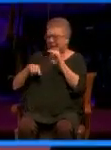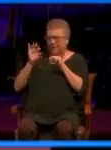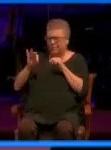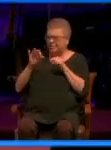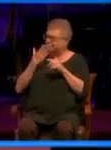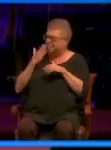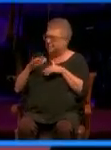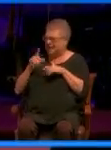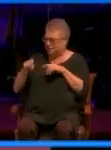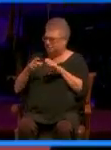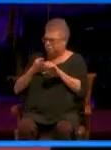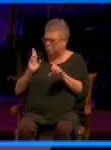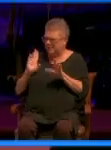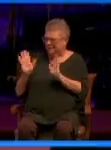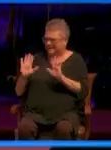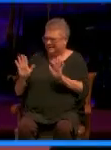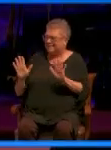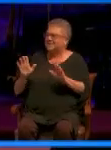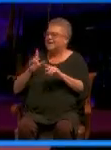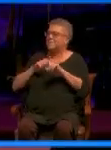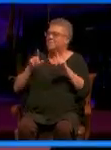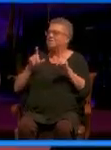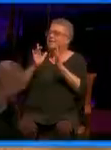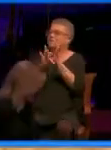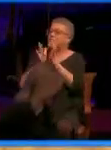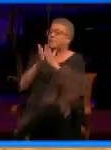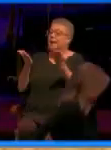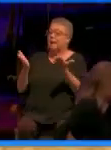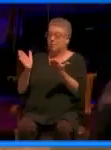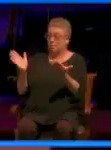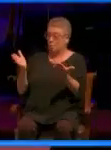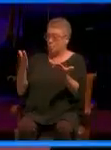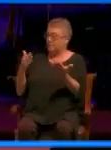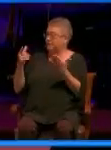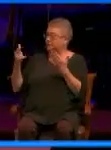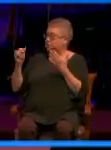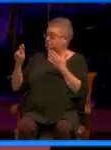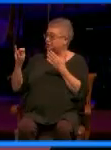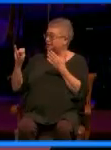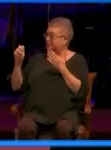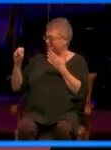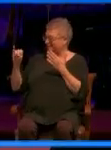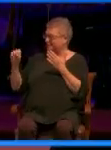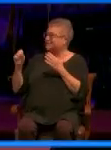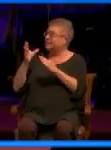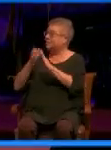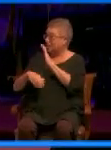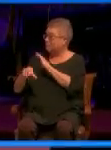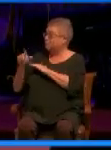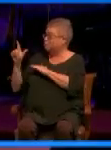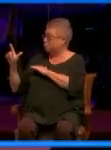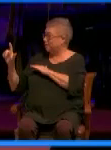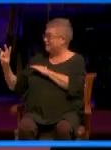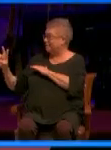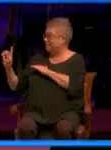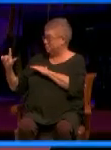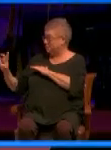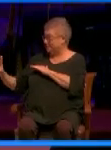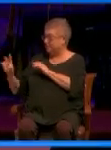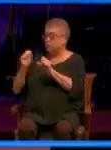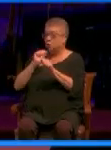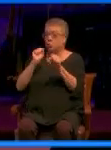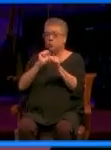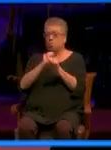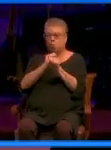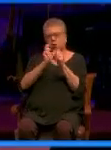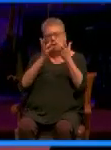this morning, I want to invite you to take it out. Turn with me to Genesis chapter 27. Genesis chapter 27 as we work our way